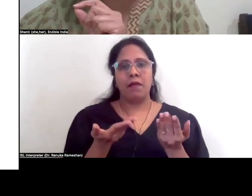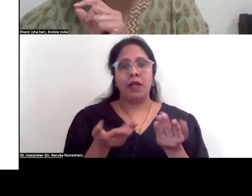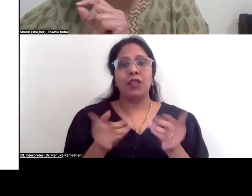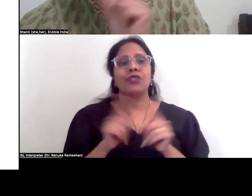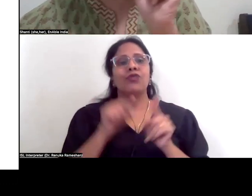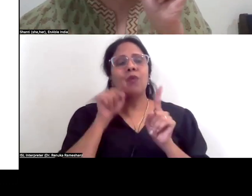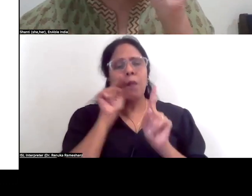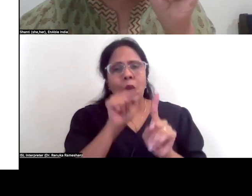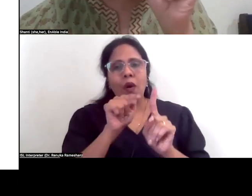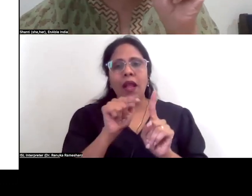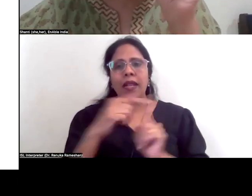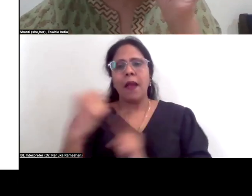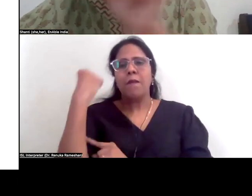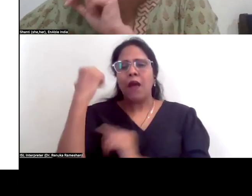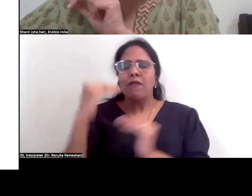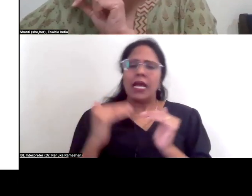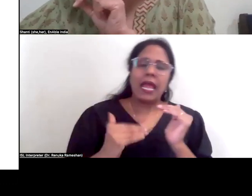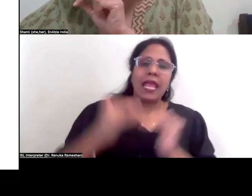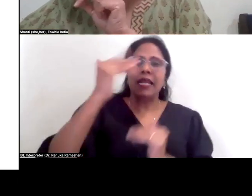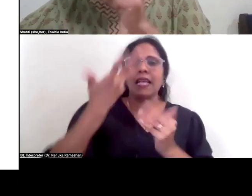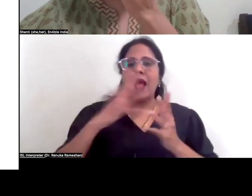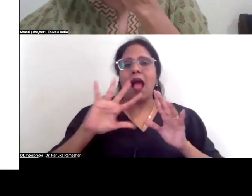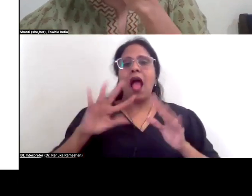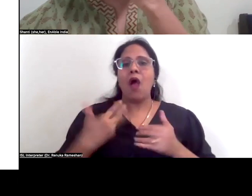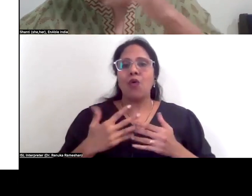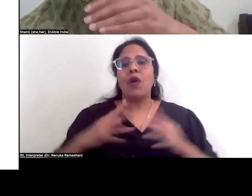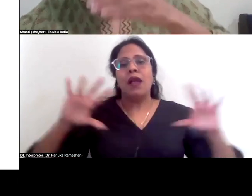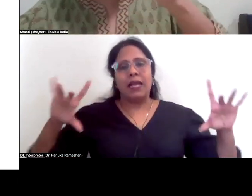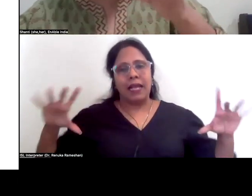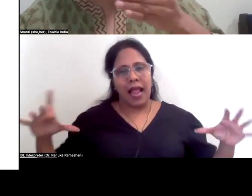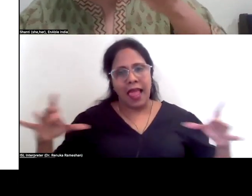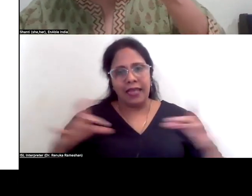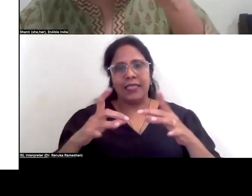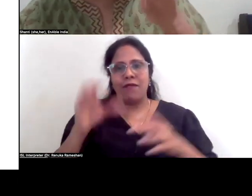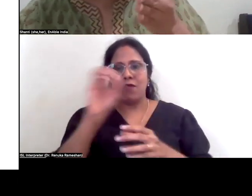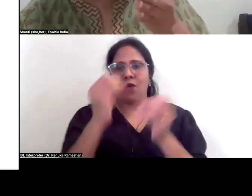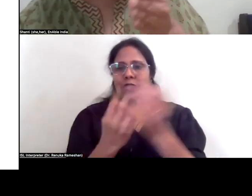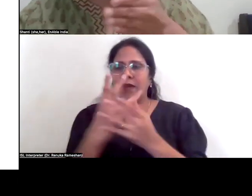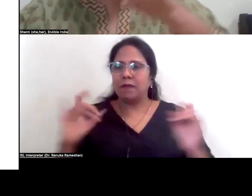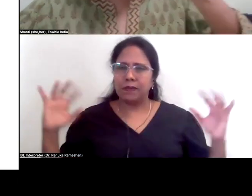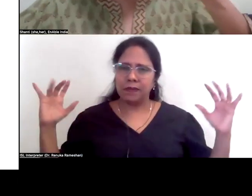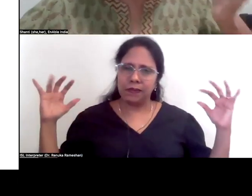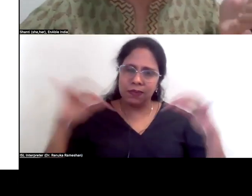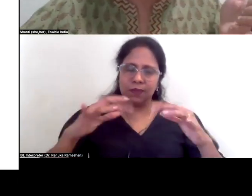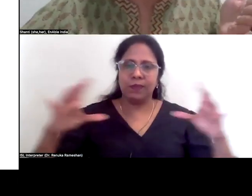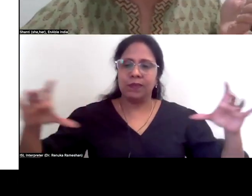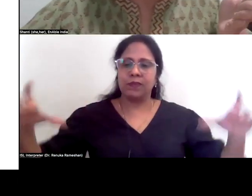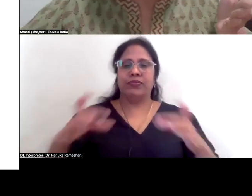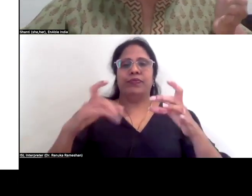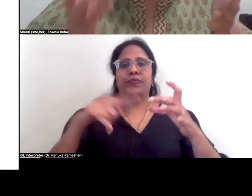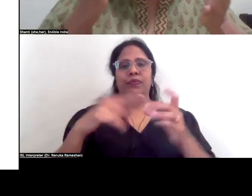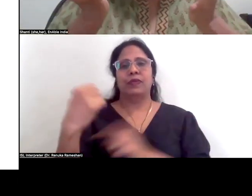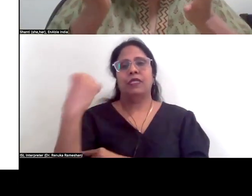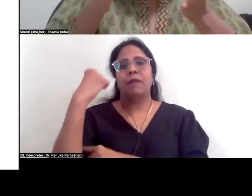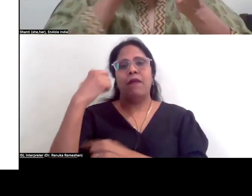power because we also have a psychological resource. When we told companies to join